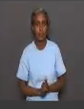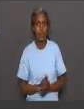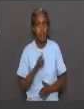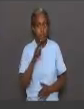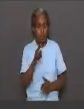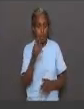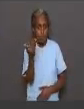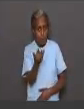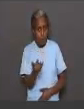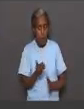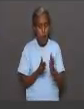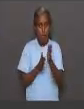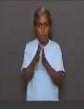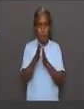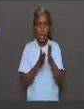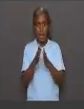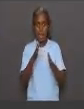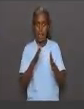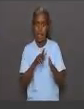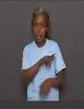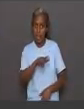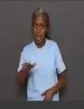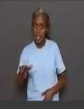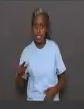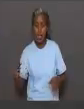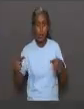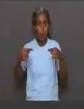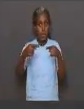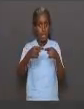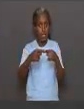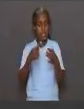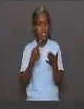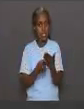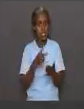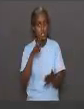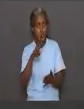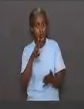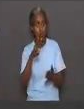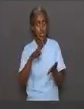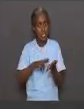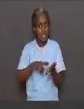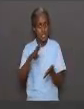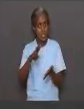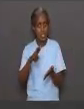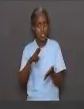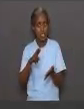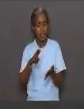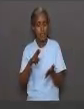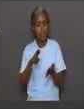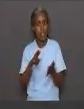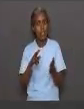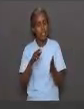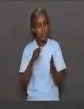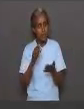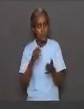If we were to draw parallel lines connecting these two regions, we would